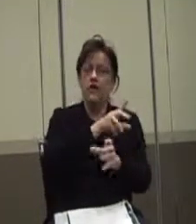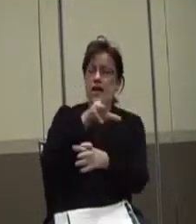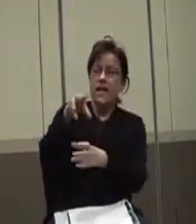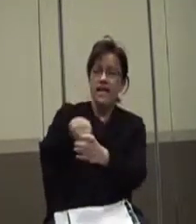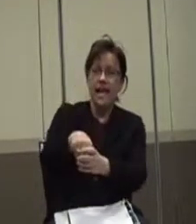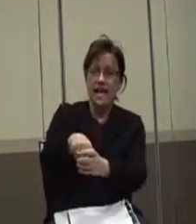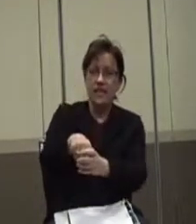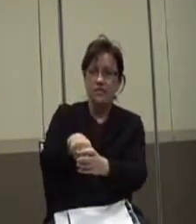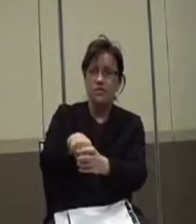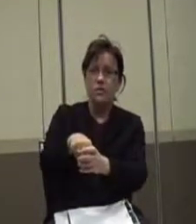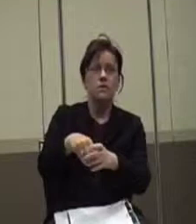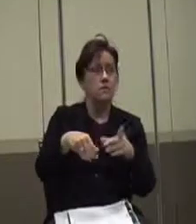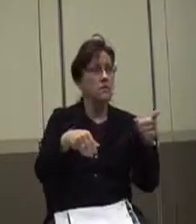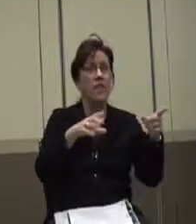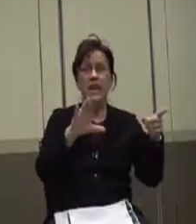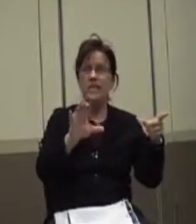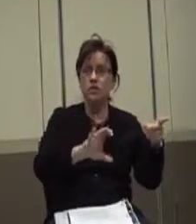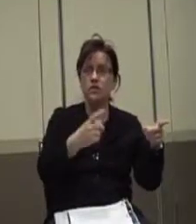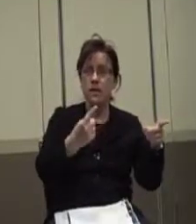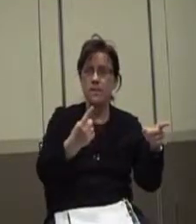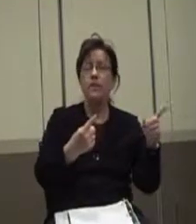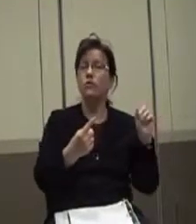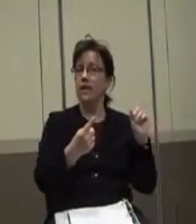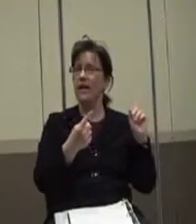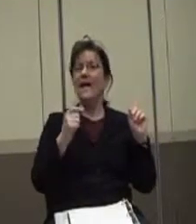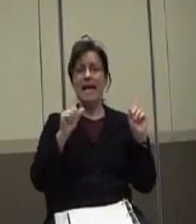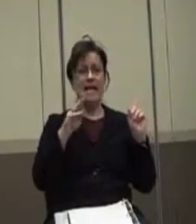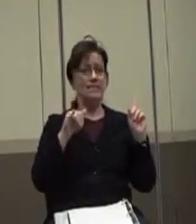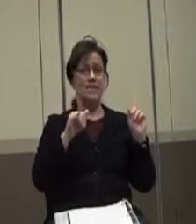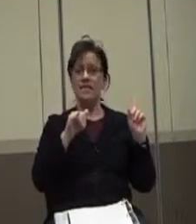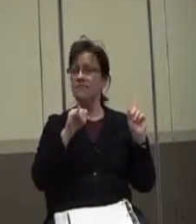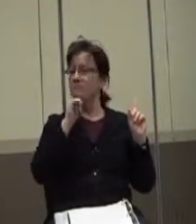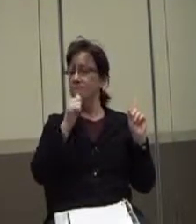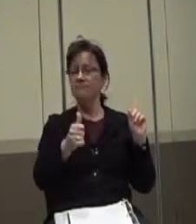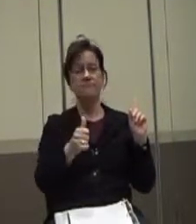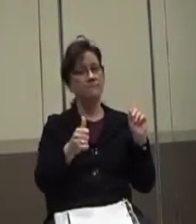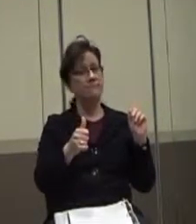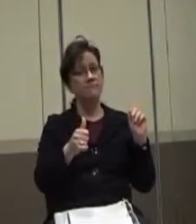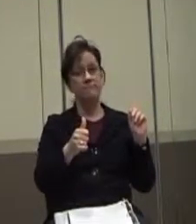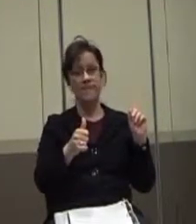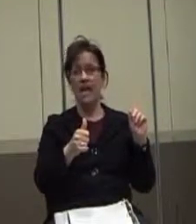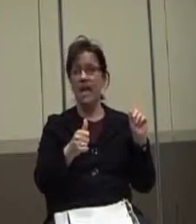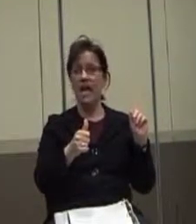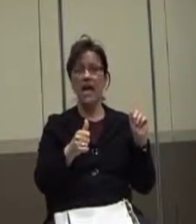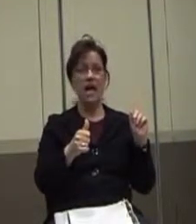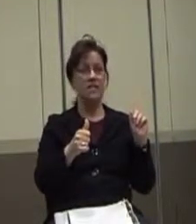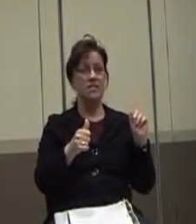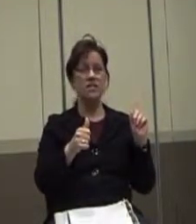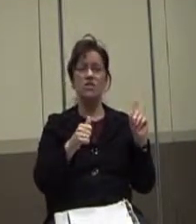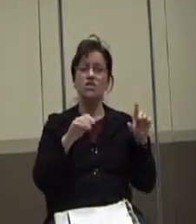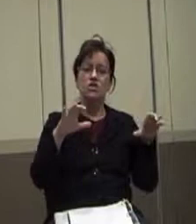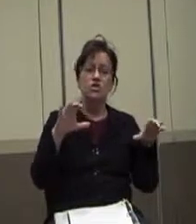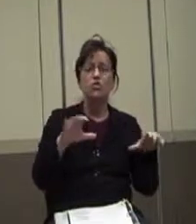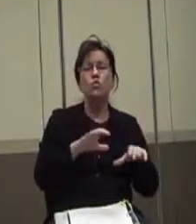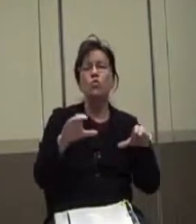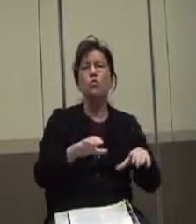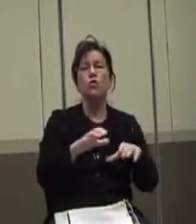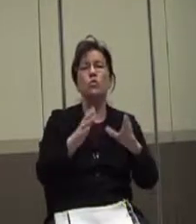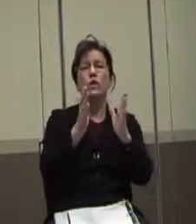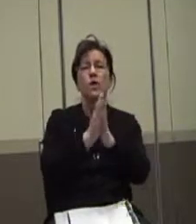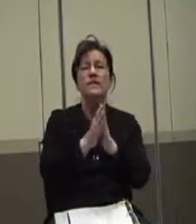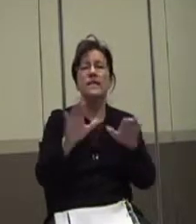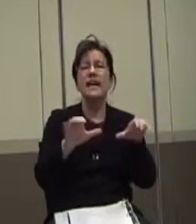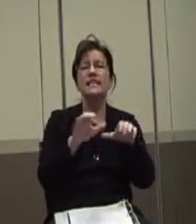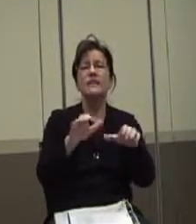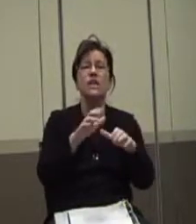do something. All right. So Amy fails to engage in the requested activity, e.g. reading,